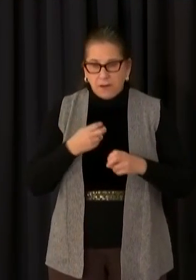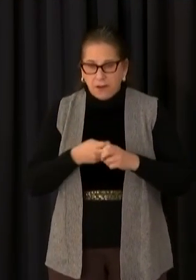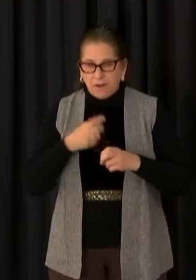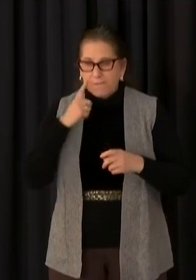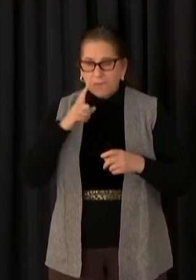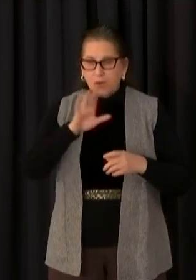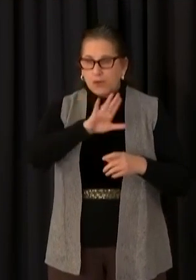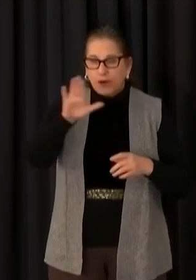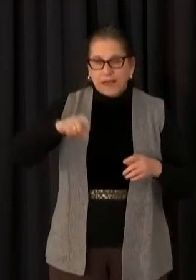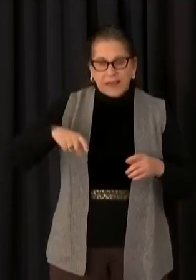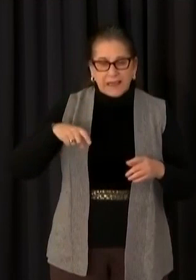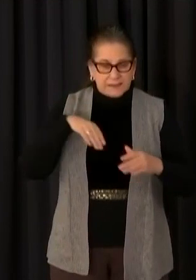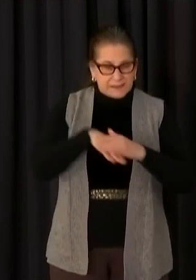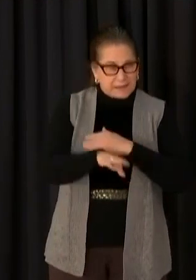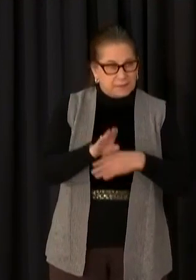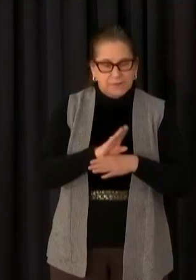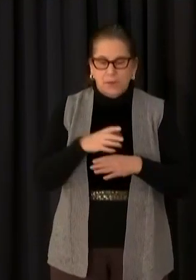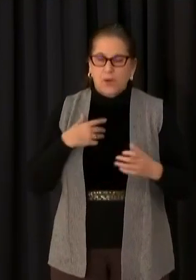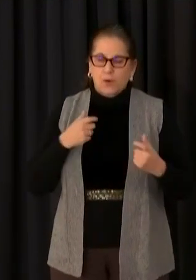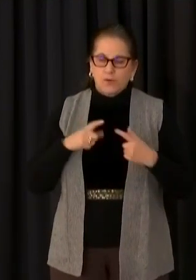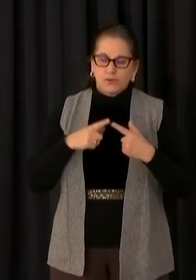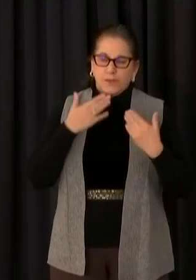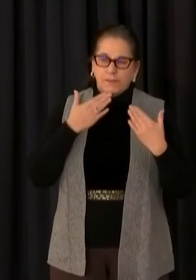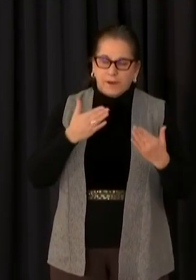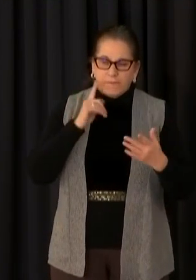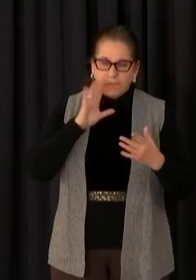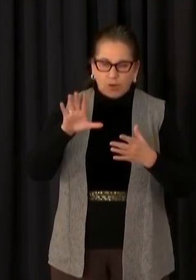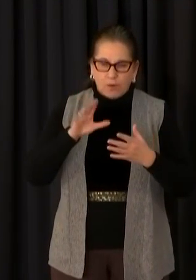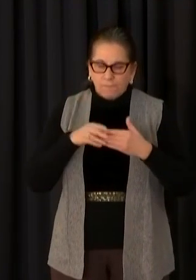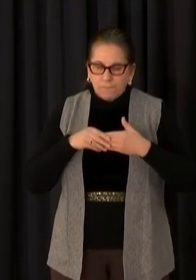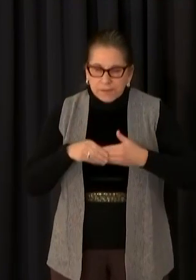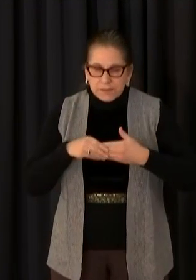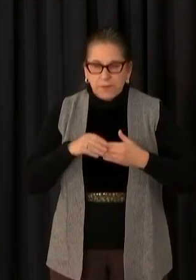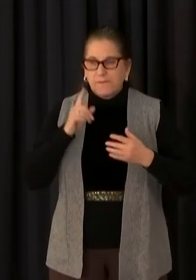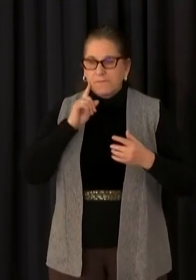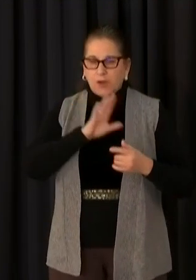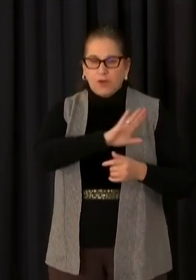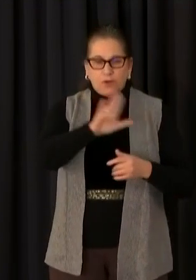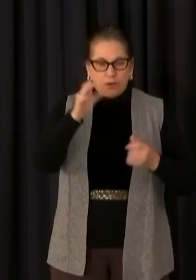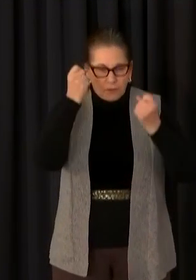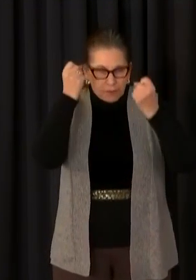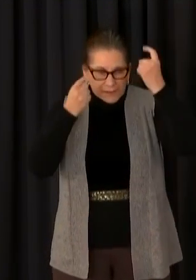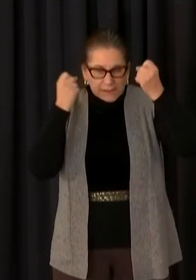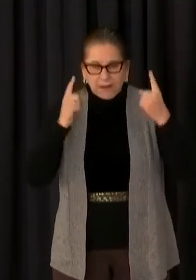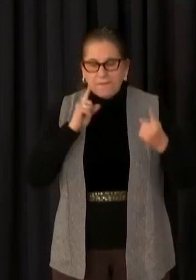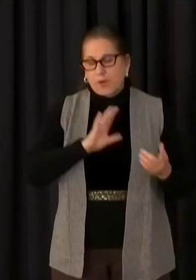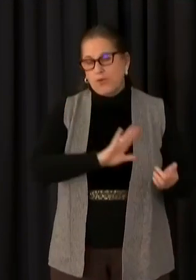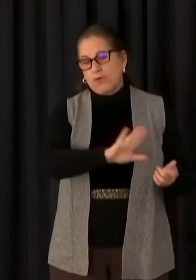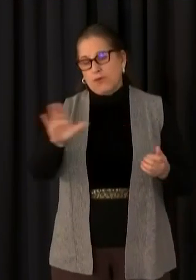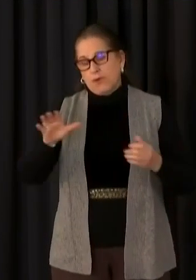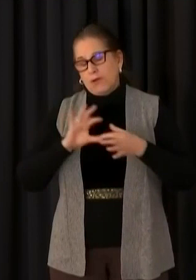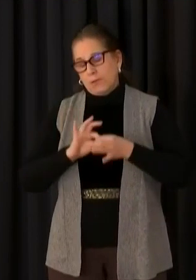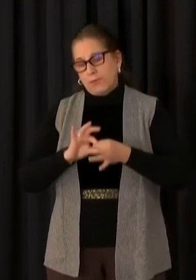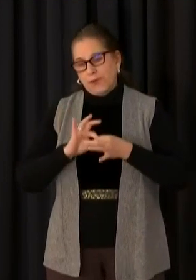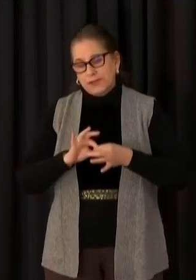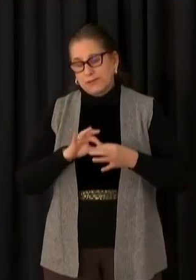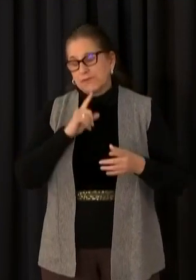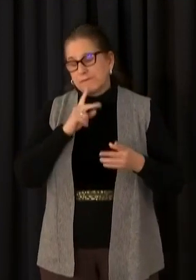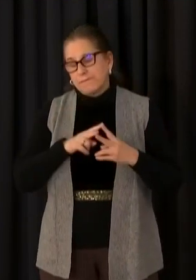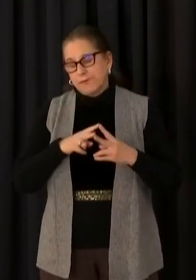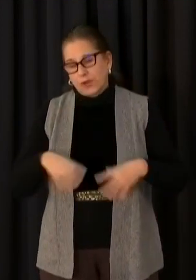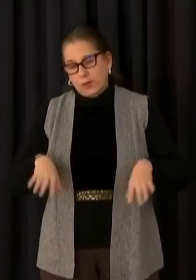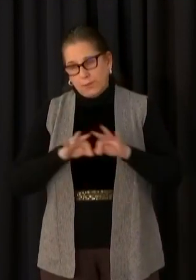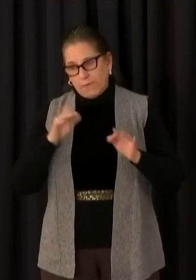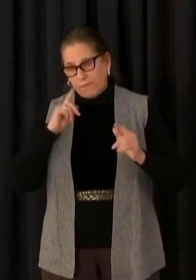flexibility. Clearly, we are in uncharted waters, and it is very important